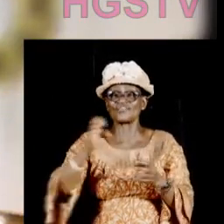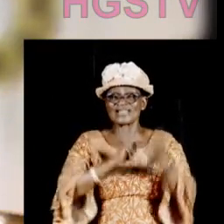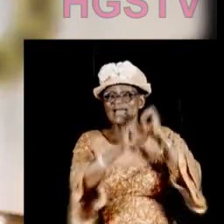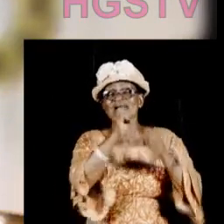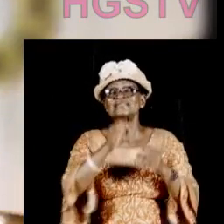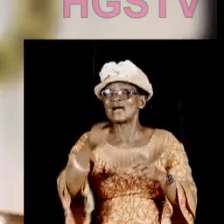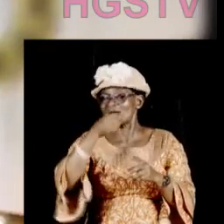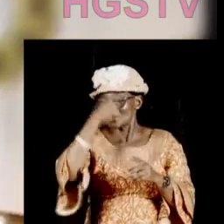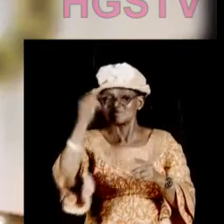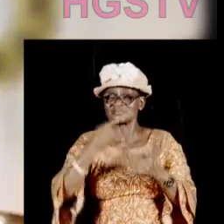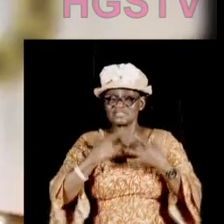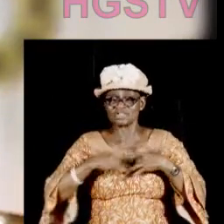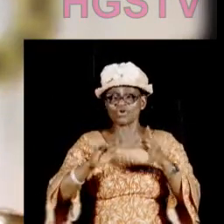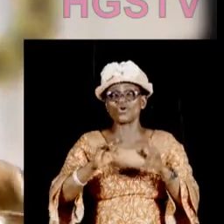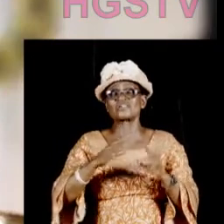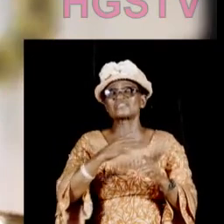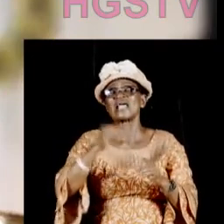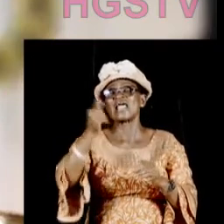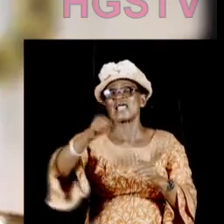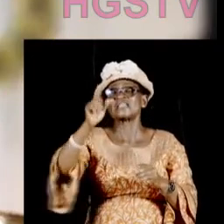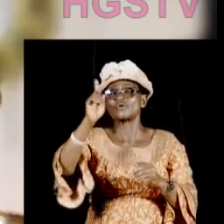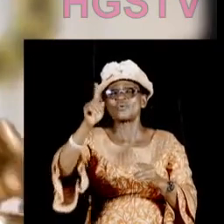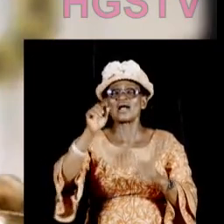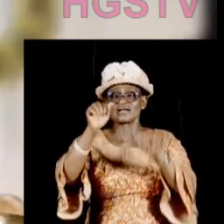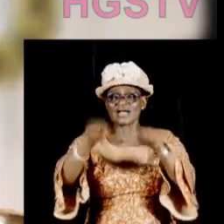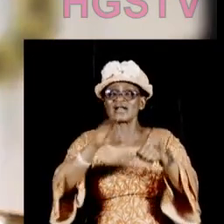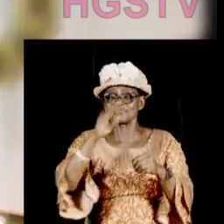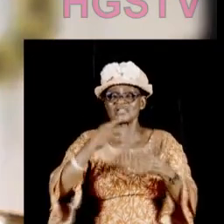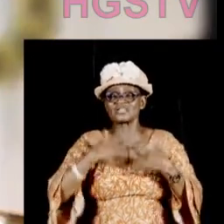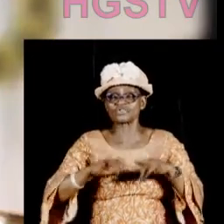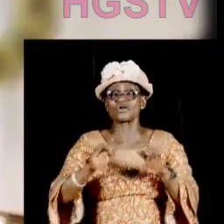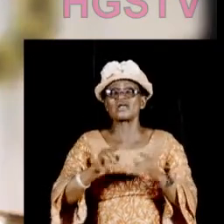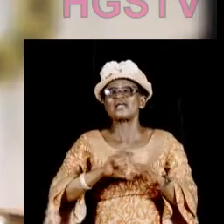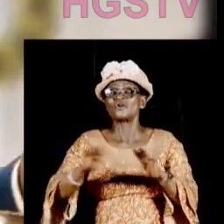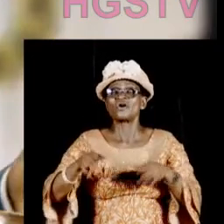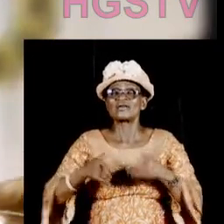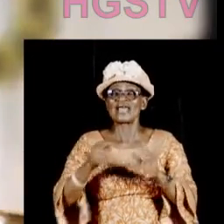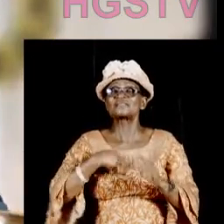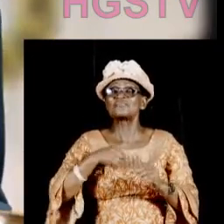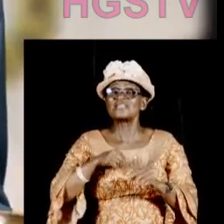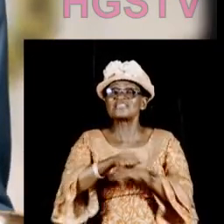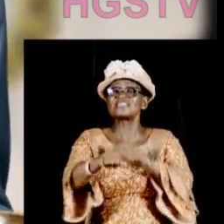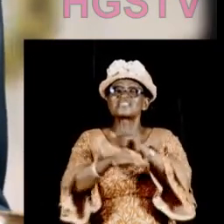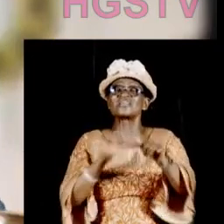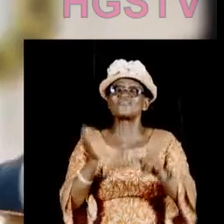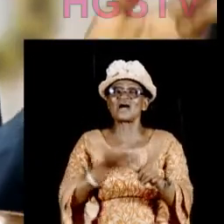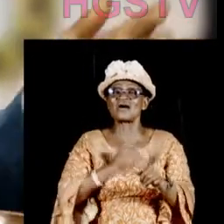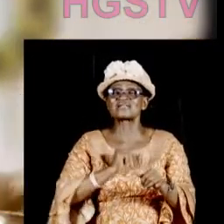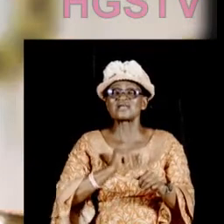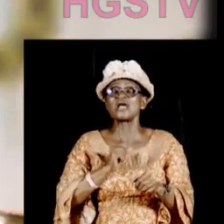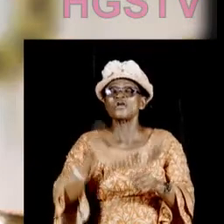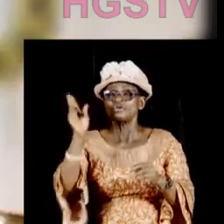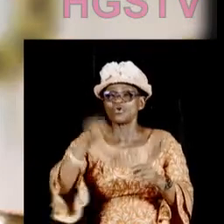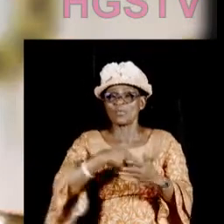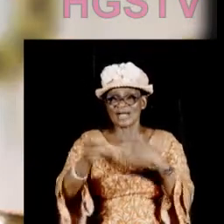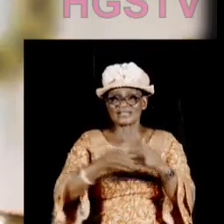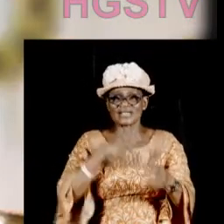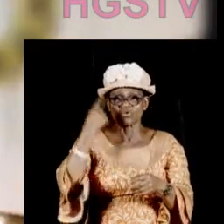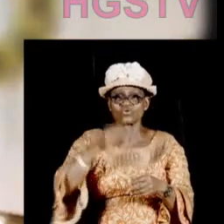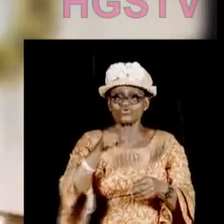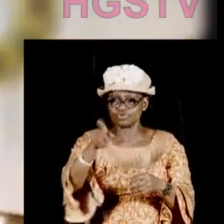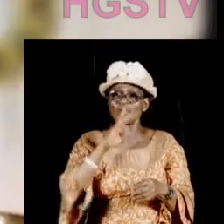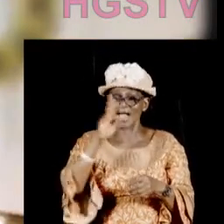being discouraged. Anyone can be discouraged. Don't let me deceive ourselves. No matter who you are, you